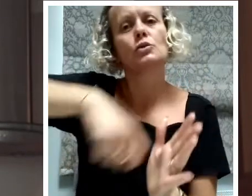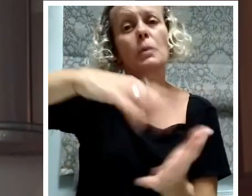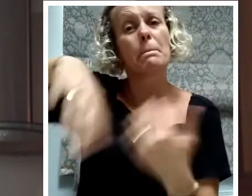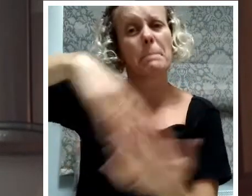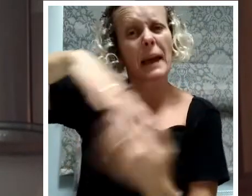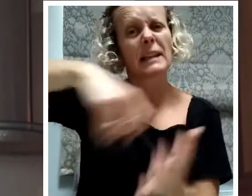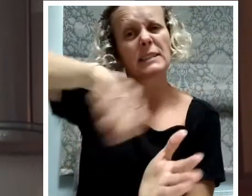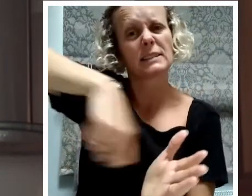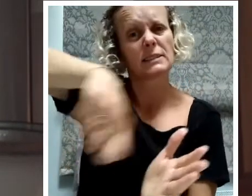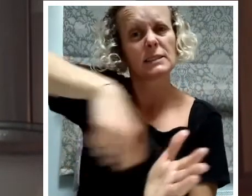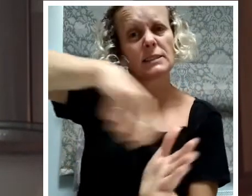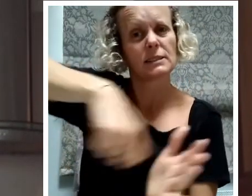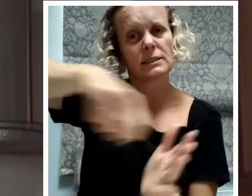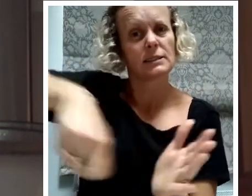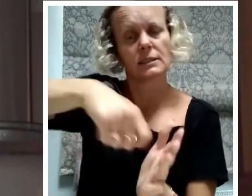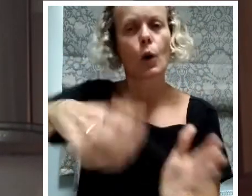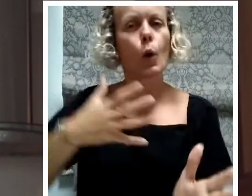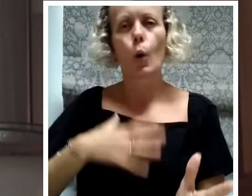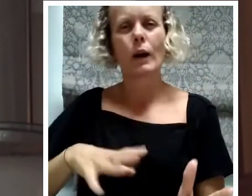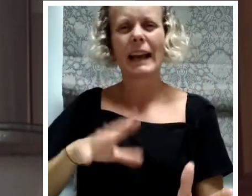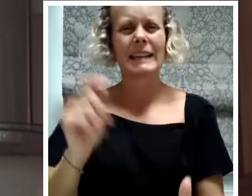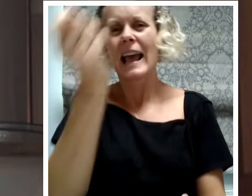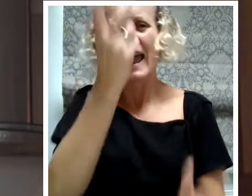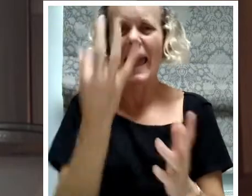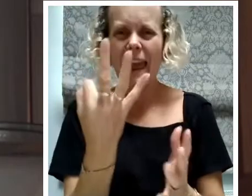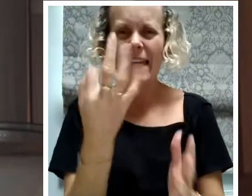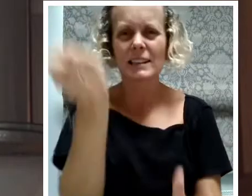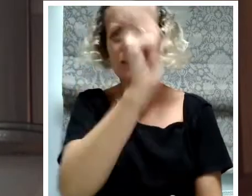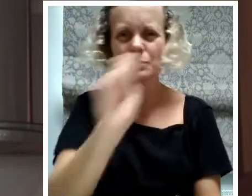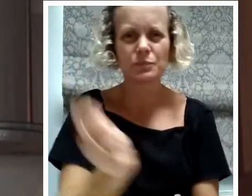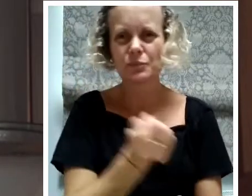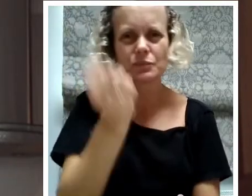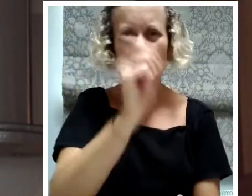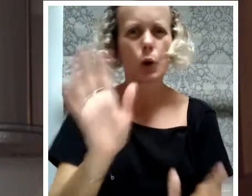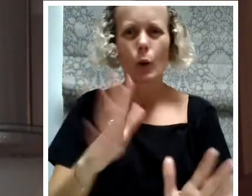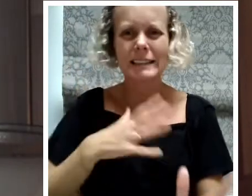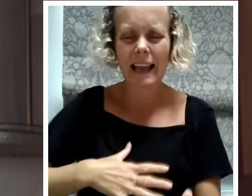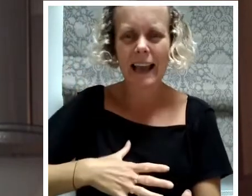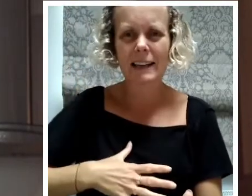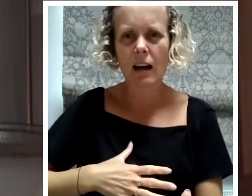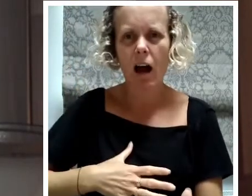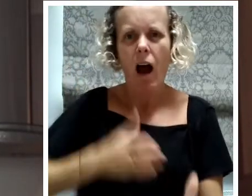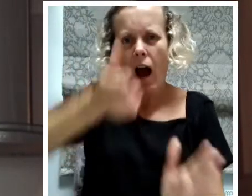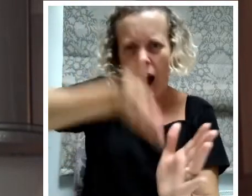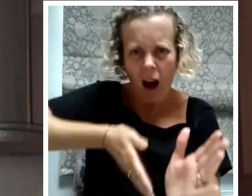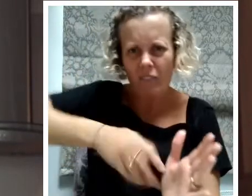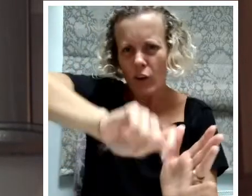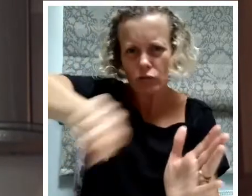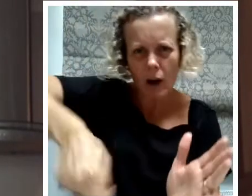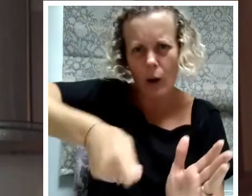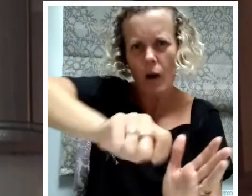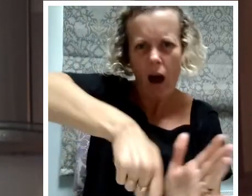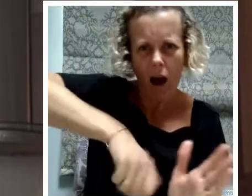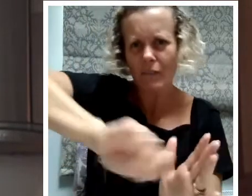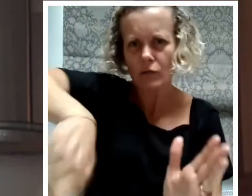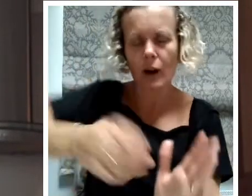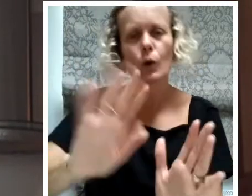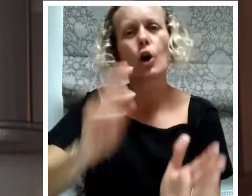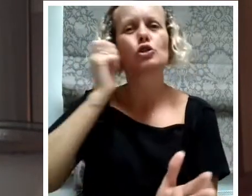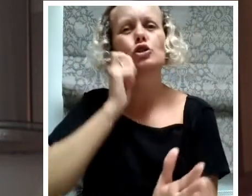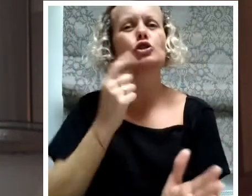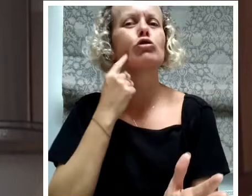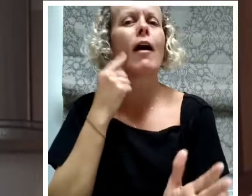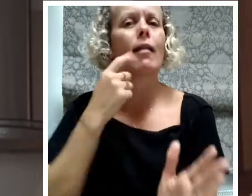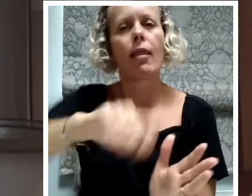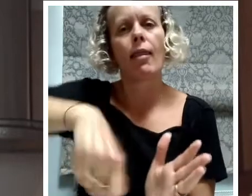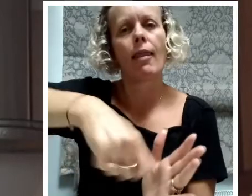8. We don't have to do the halfy down and around the bowl. Just give it a mix, a gentle mix, until it's all mixed together in